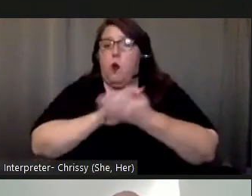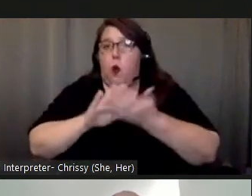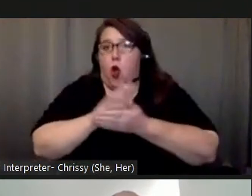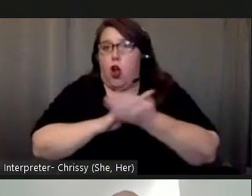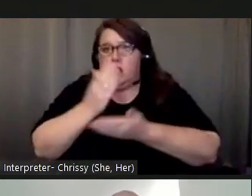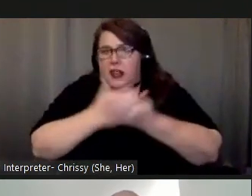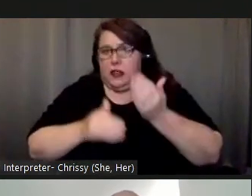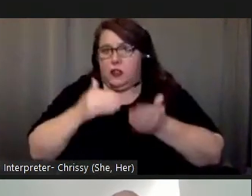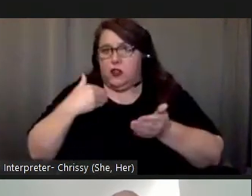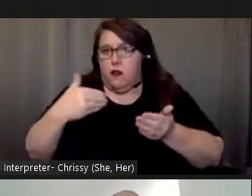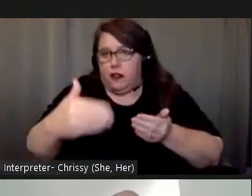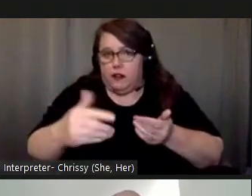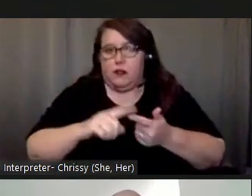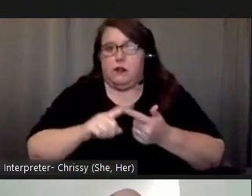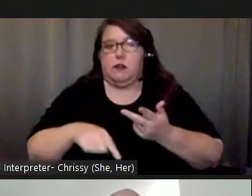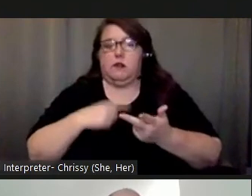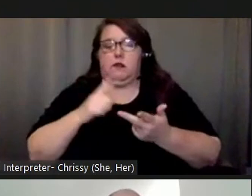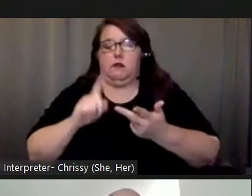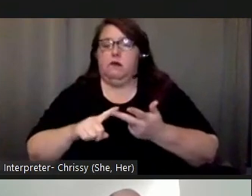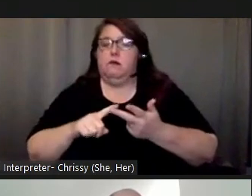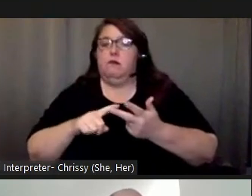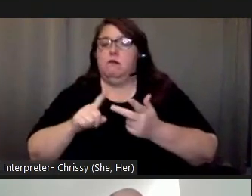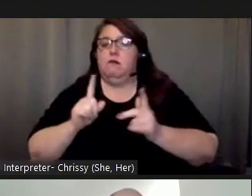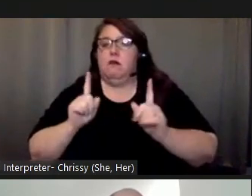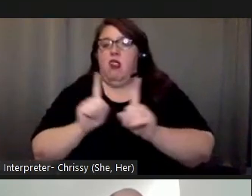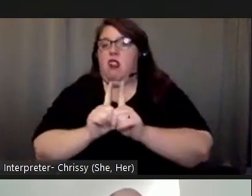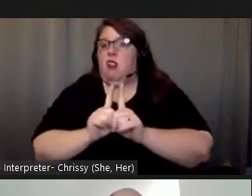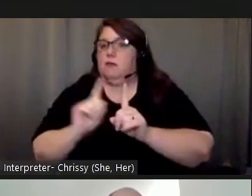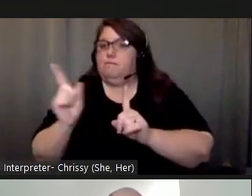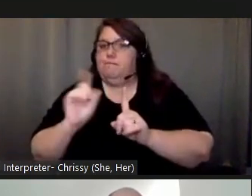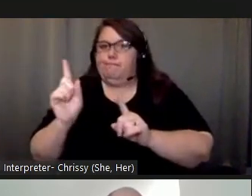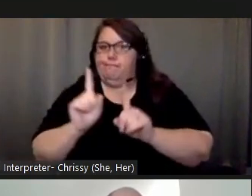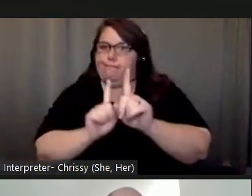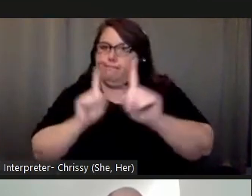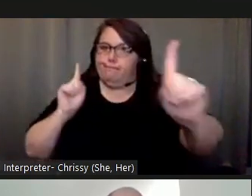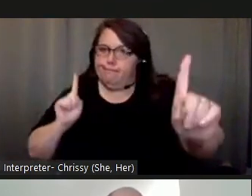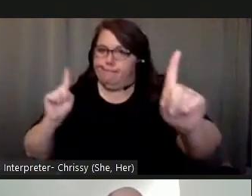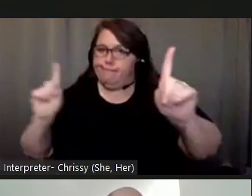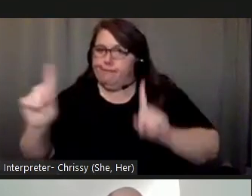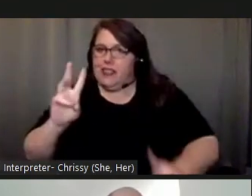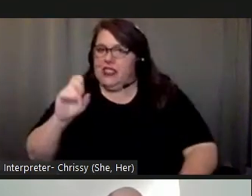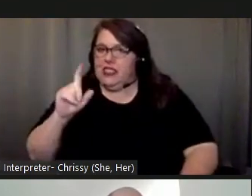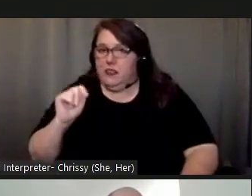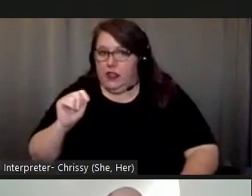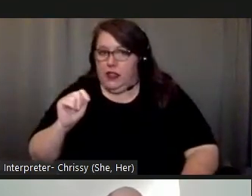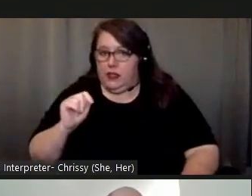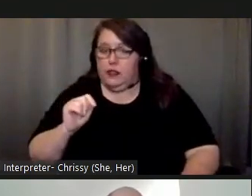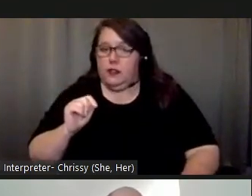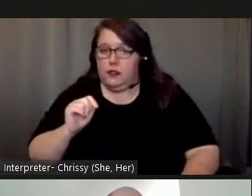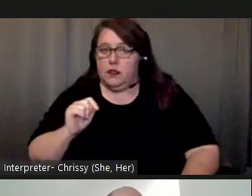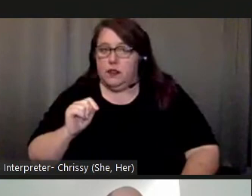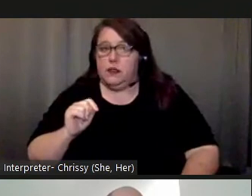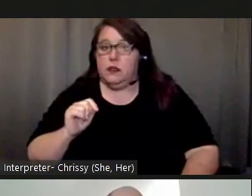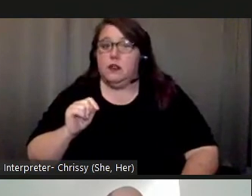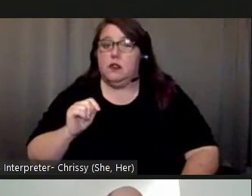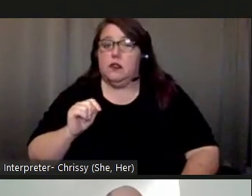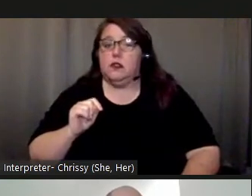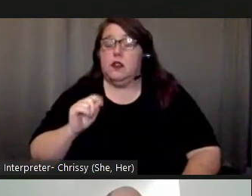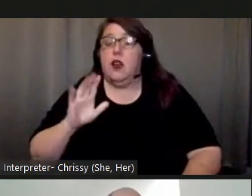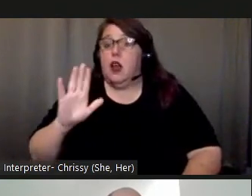staying at least 6 feet away from others. You're probably aware today that we've gotten some new news about the value